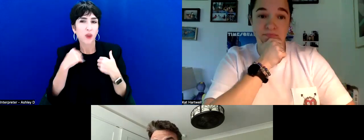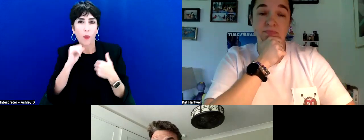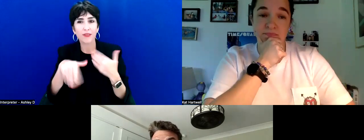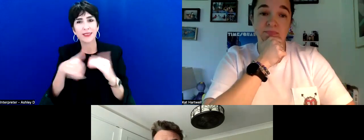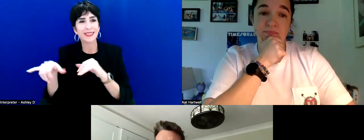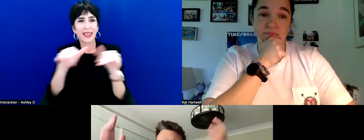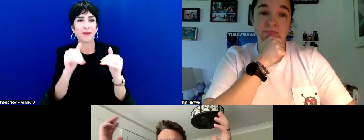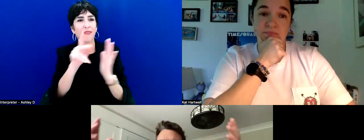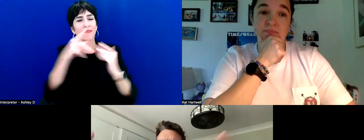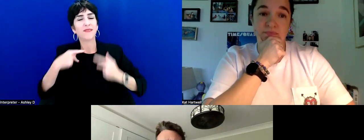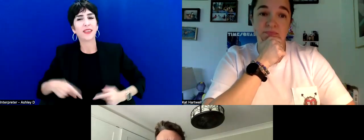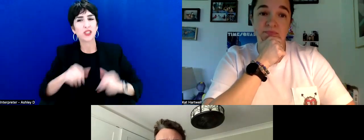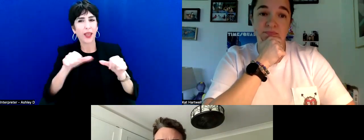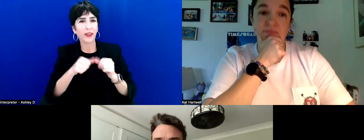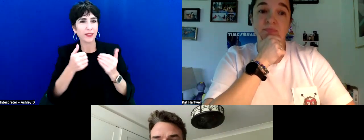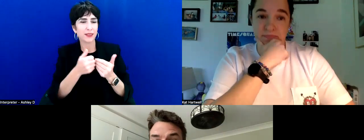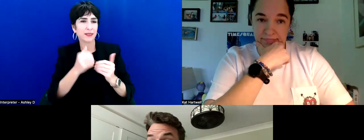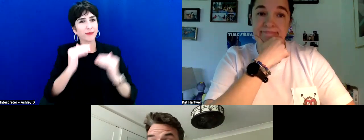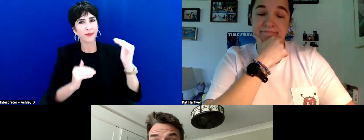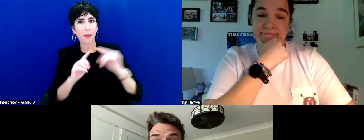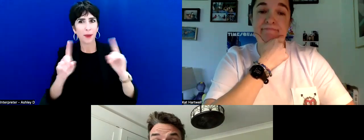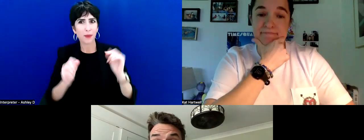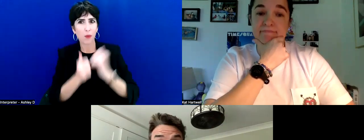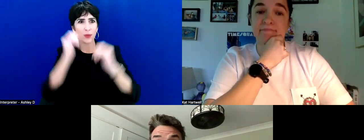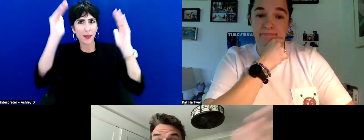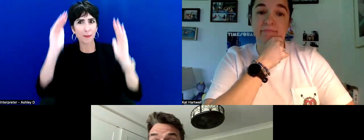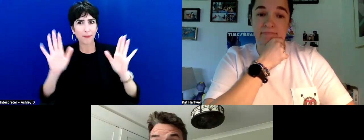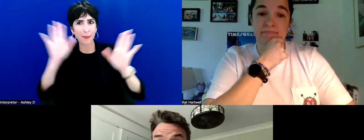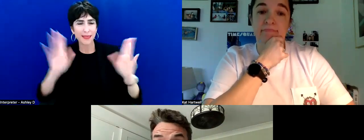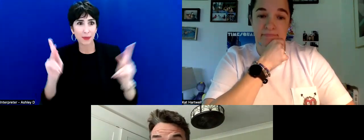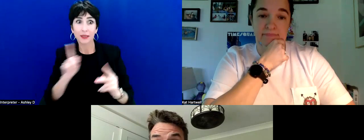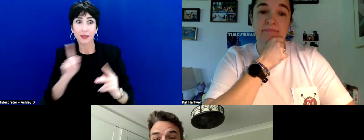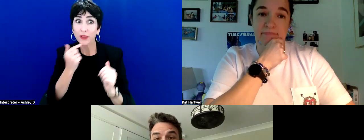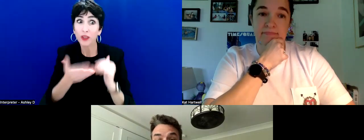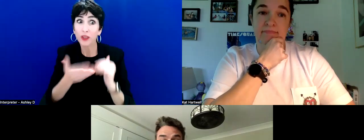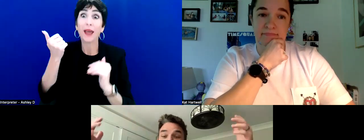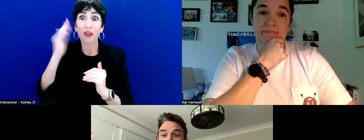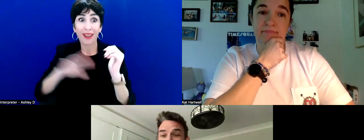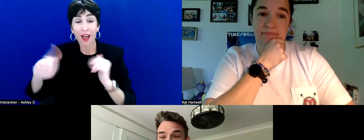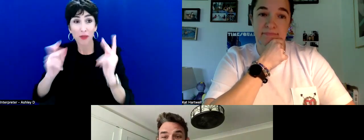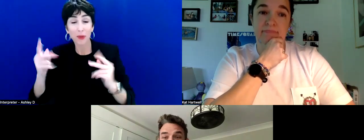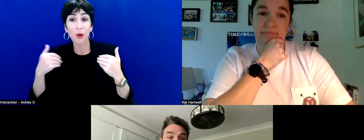areas, right? But they're like the most amazing people, and in some ways they're even better than most of the other people who